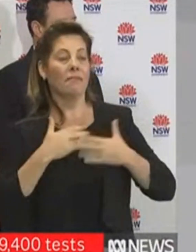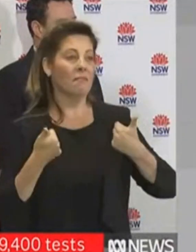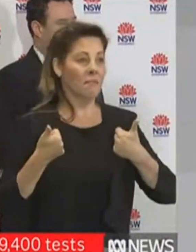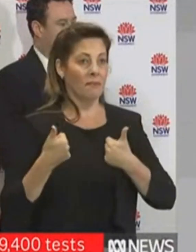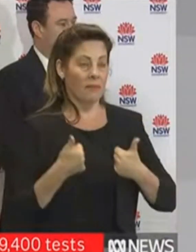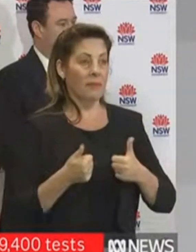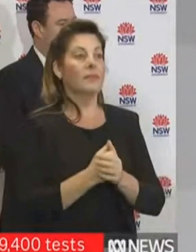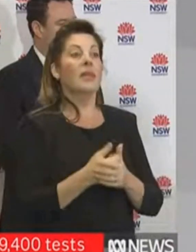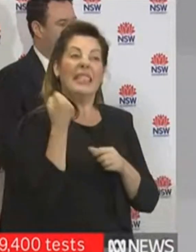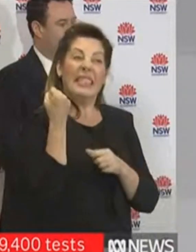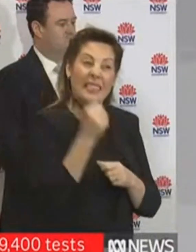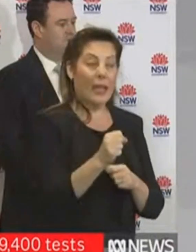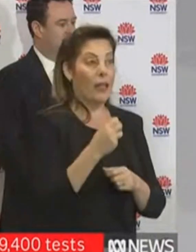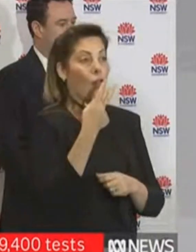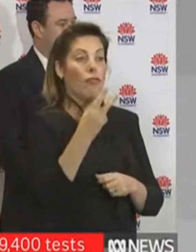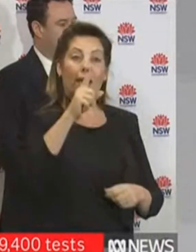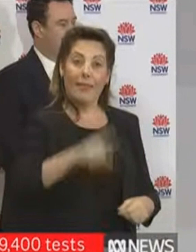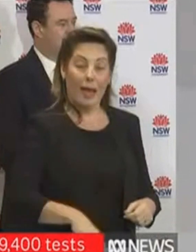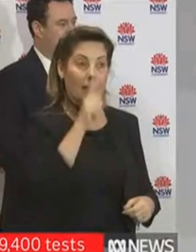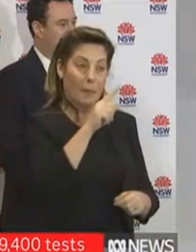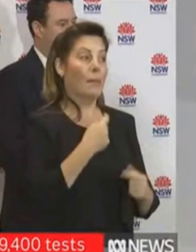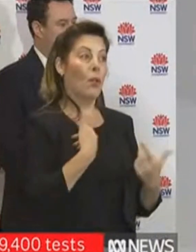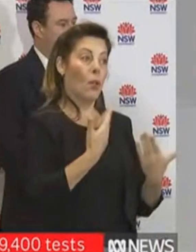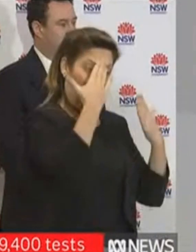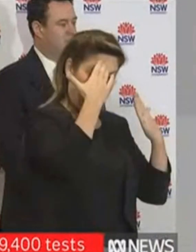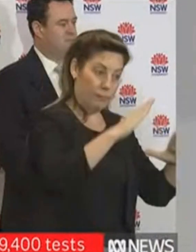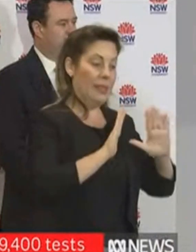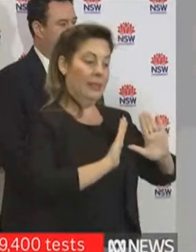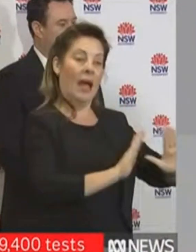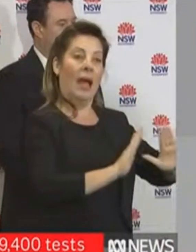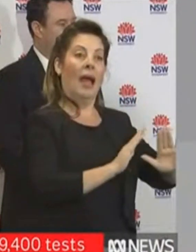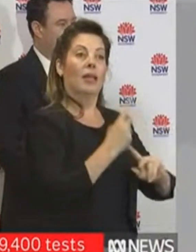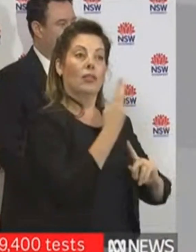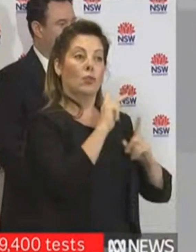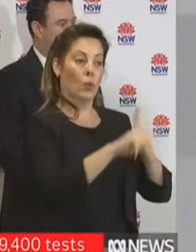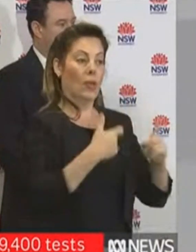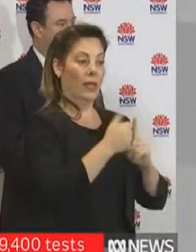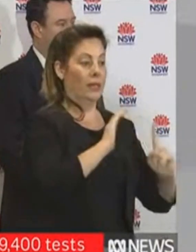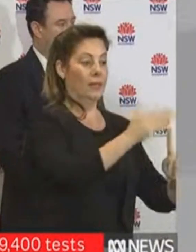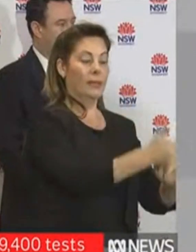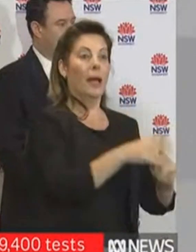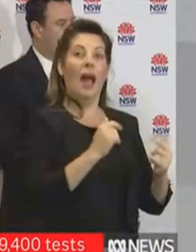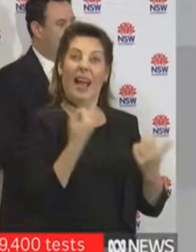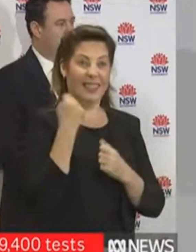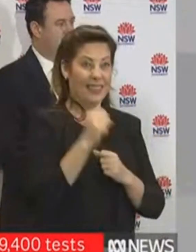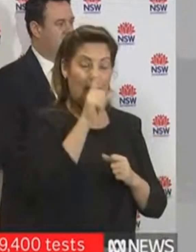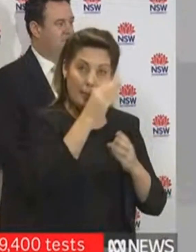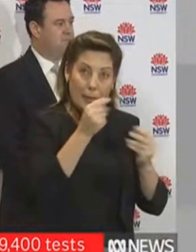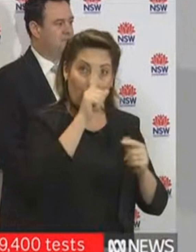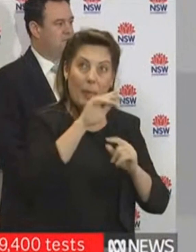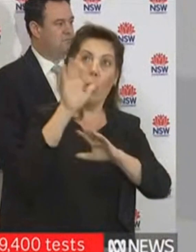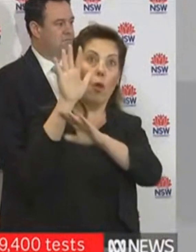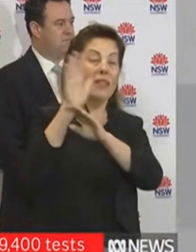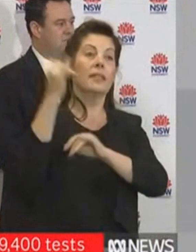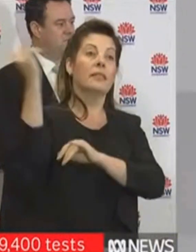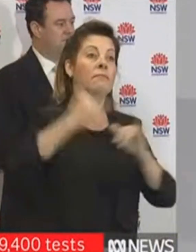people are released from quarantine or leave quarantine, we're accepting other plane loads of people still coming in, and I'll ask Minister Ayres to comment on